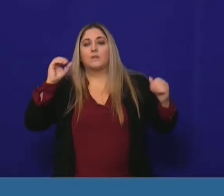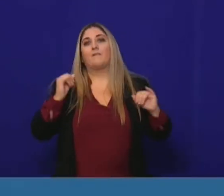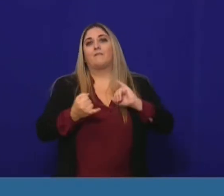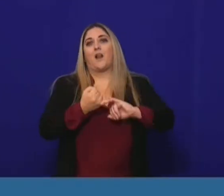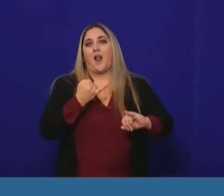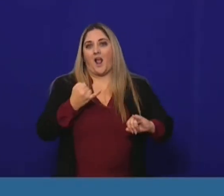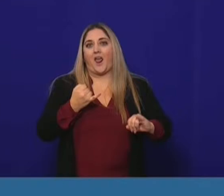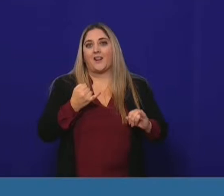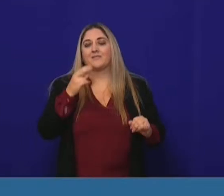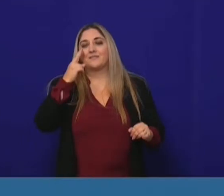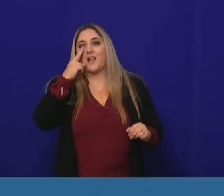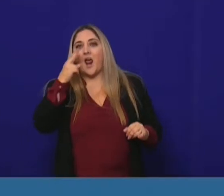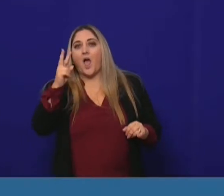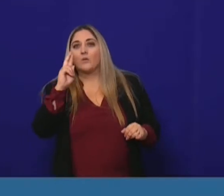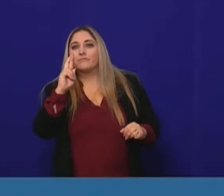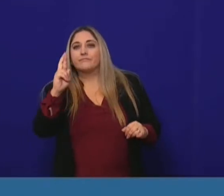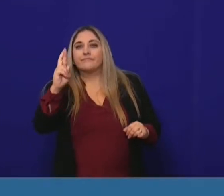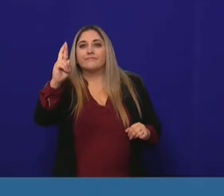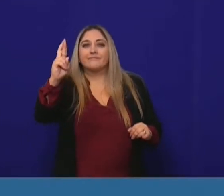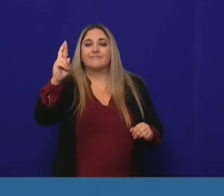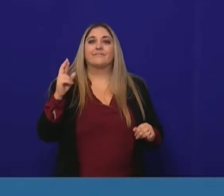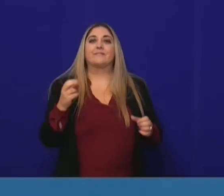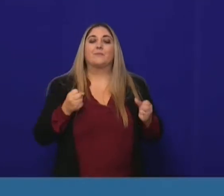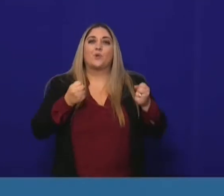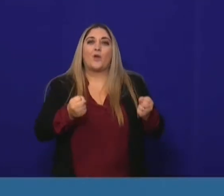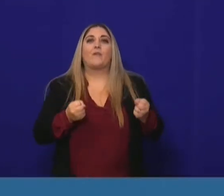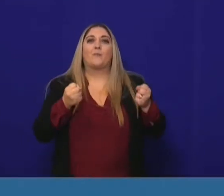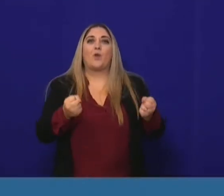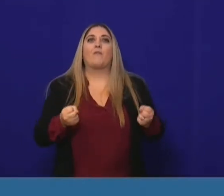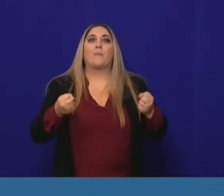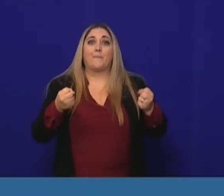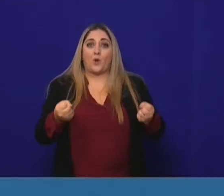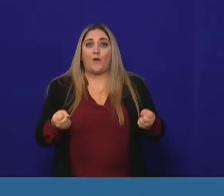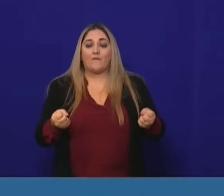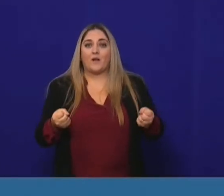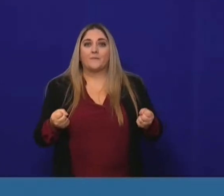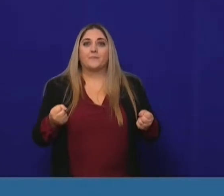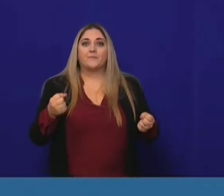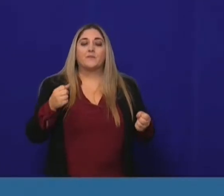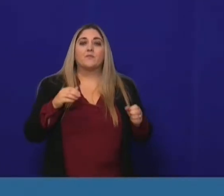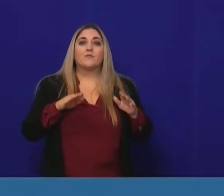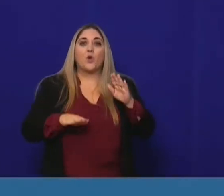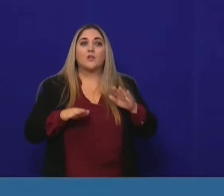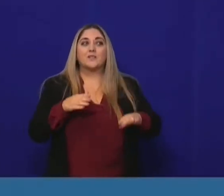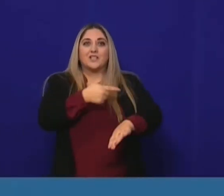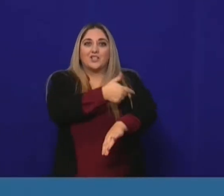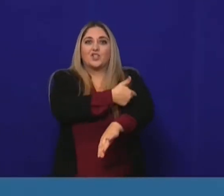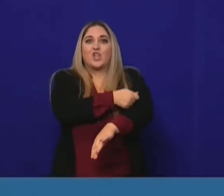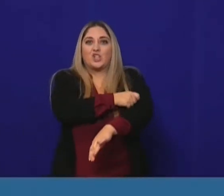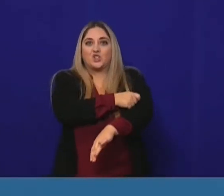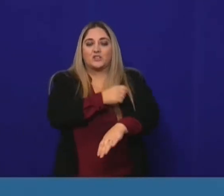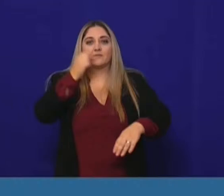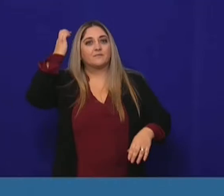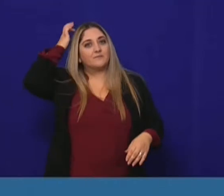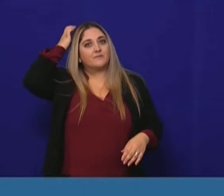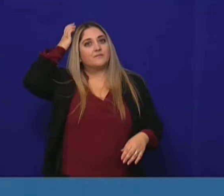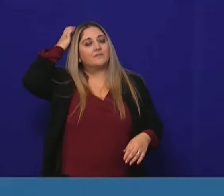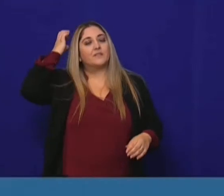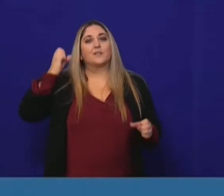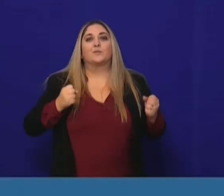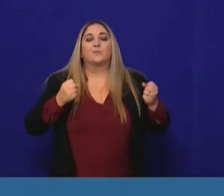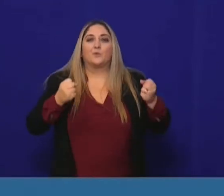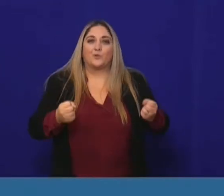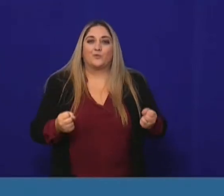wara diversi clinical trials li qegħdin javvanzaw qegħdin naraw li qed ikun hemm numru ta' tilqim